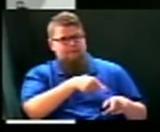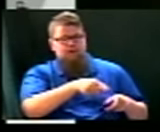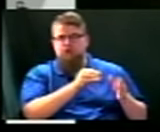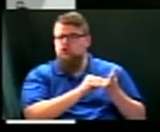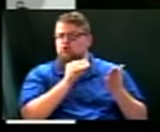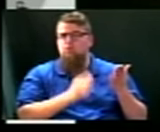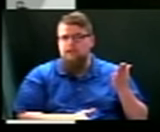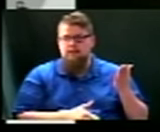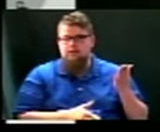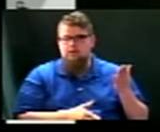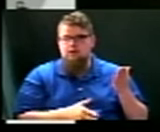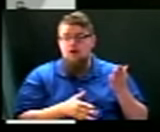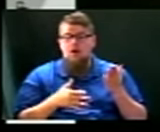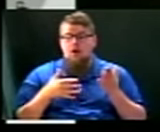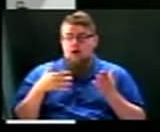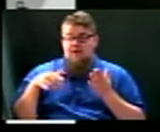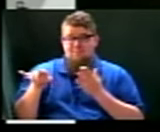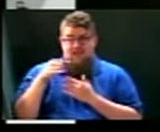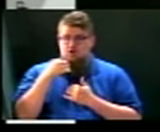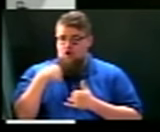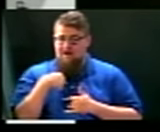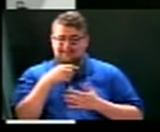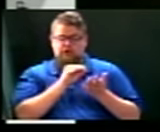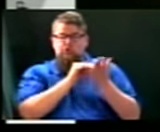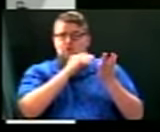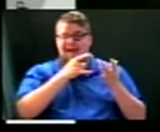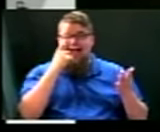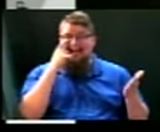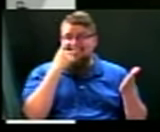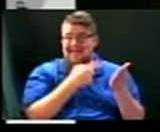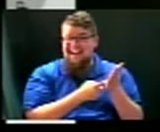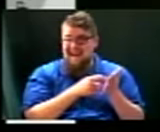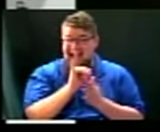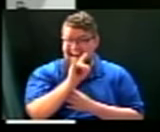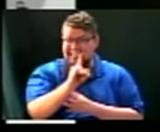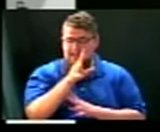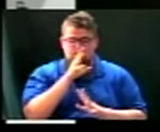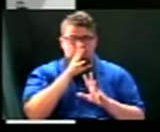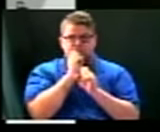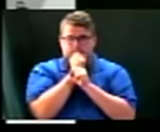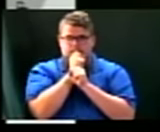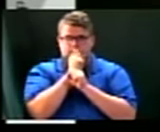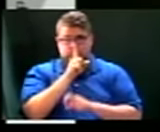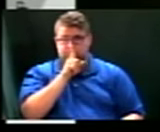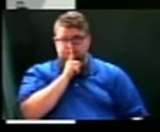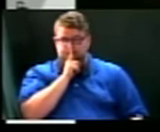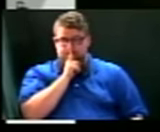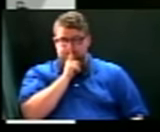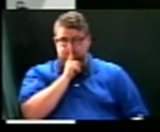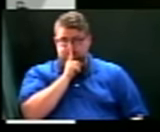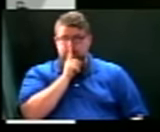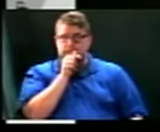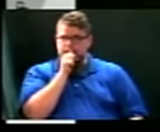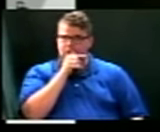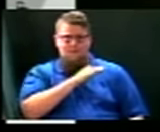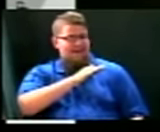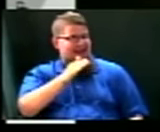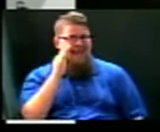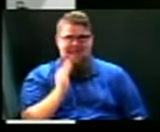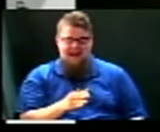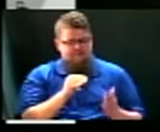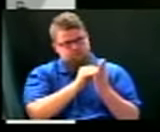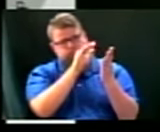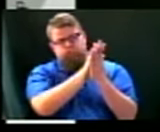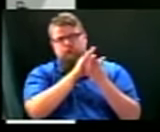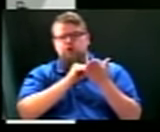We were told to keep student identity strictly confidential. So we never ever put a student's